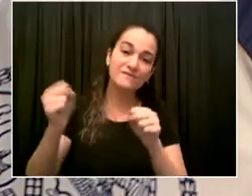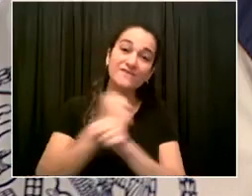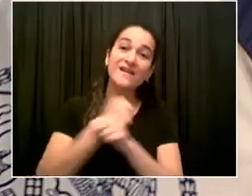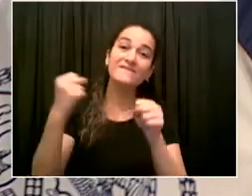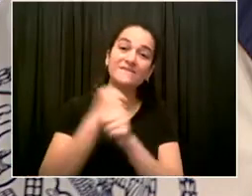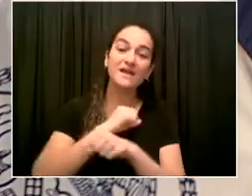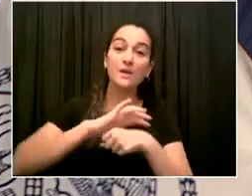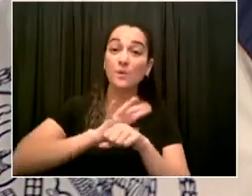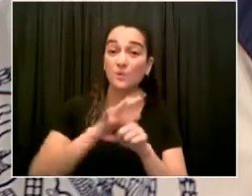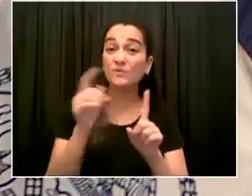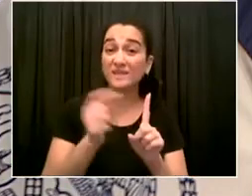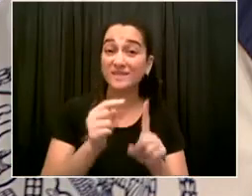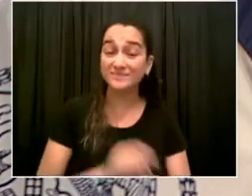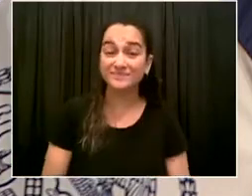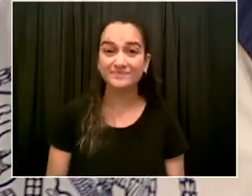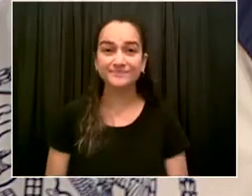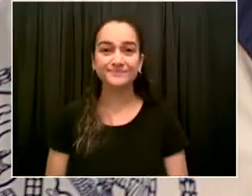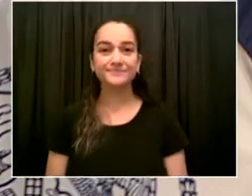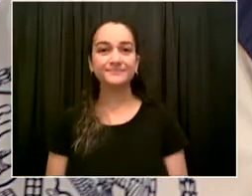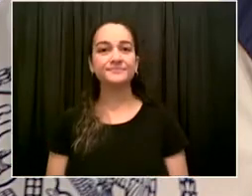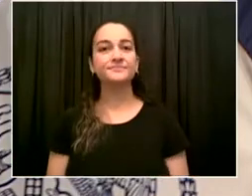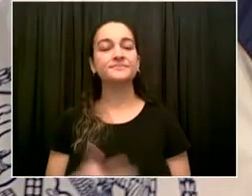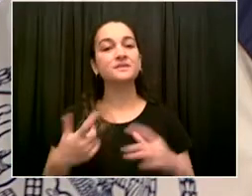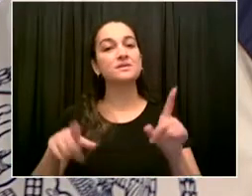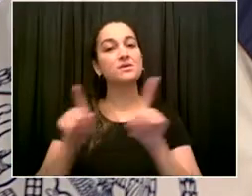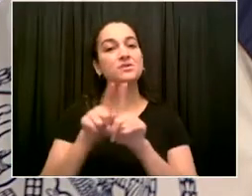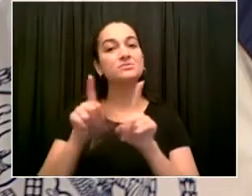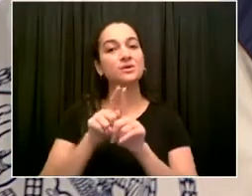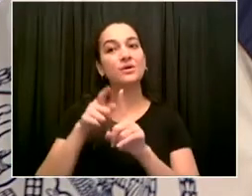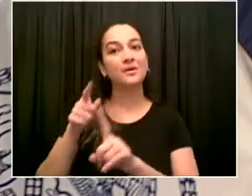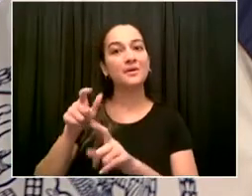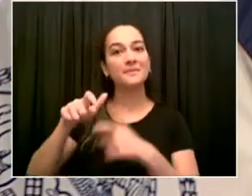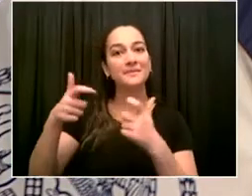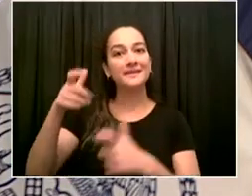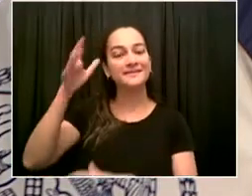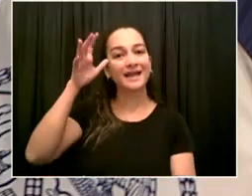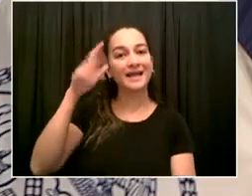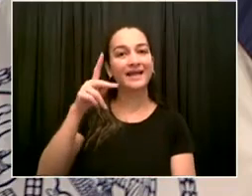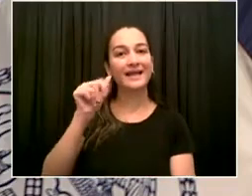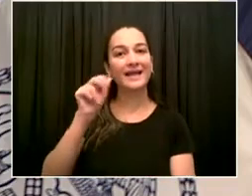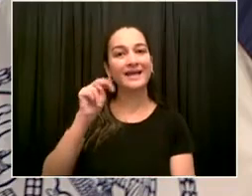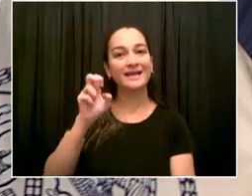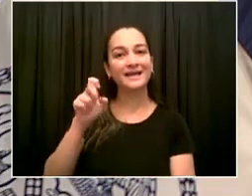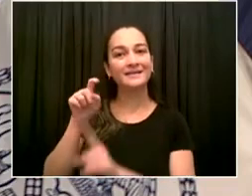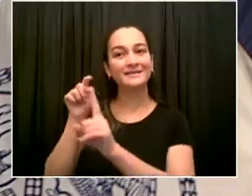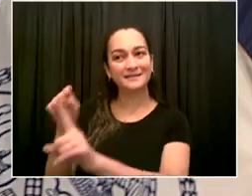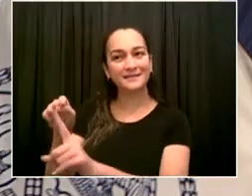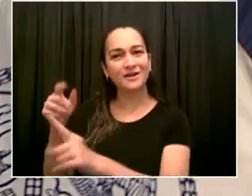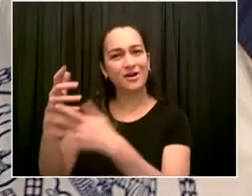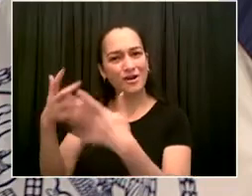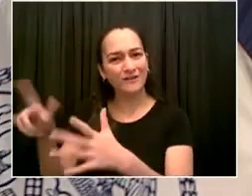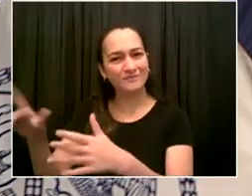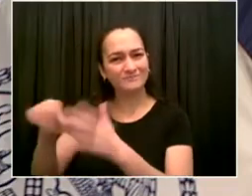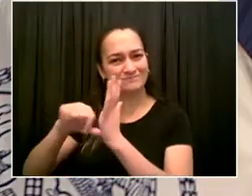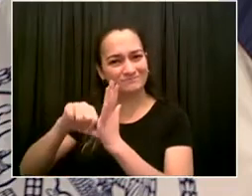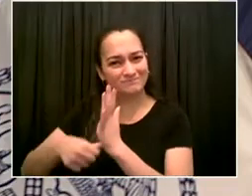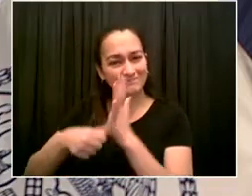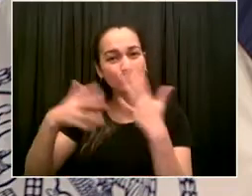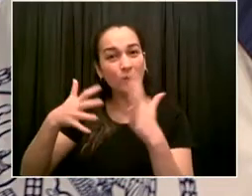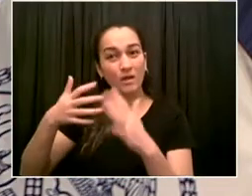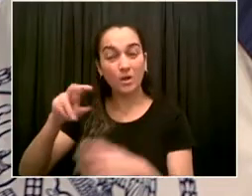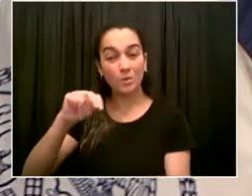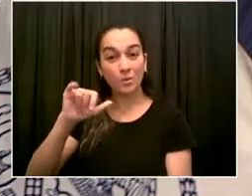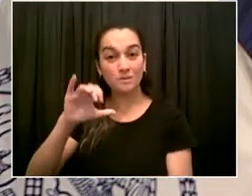ear about the nature of New Yorkers and how we've overcome so much. Well, right now, there's some good news. We've got a